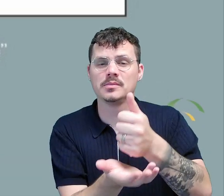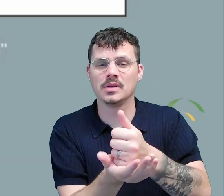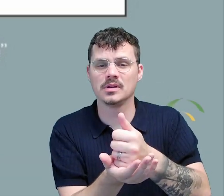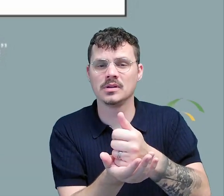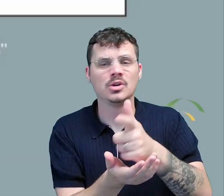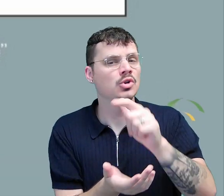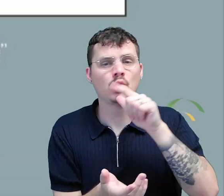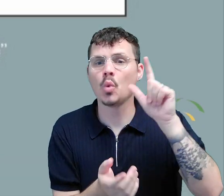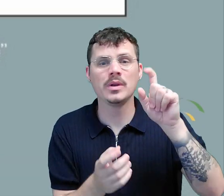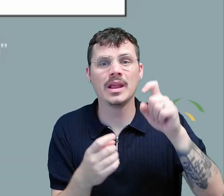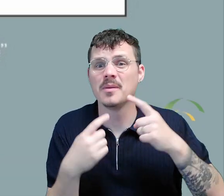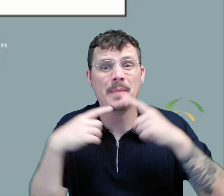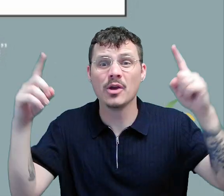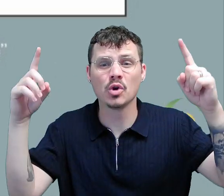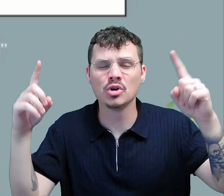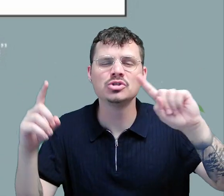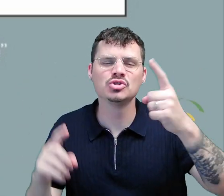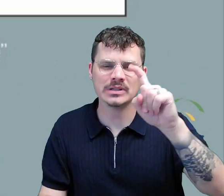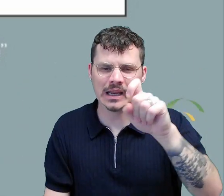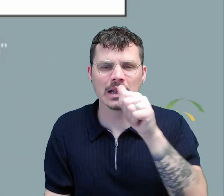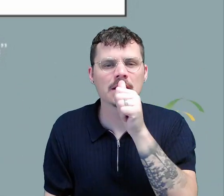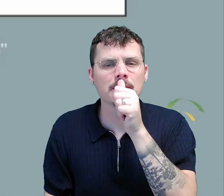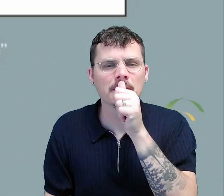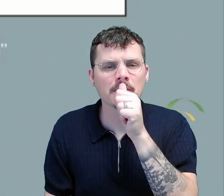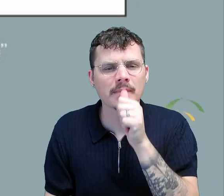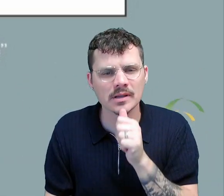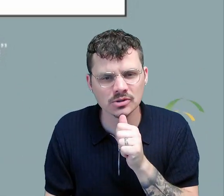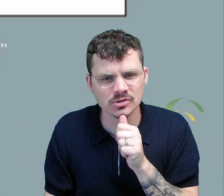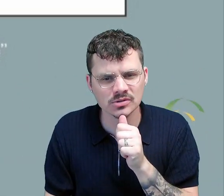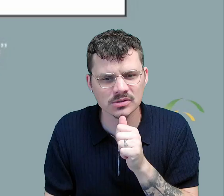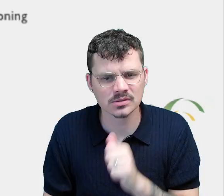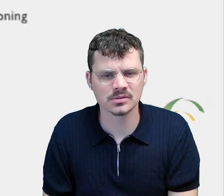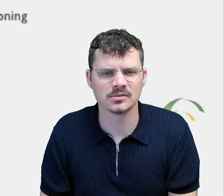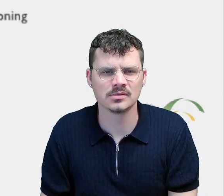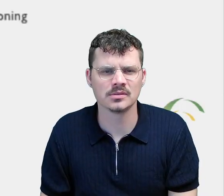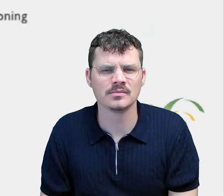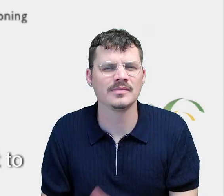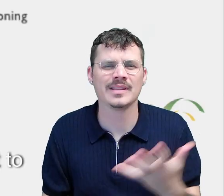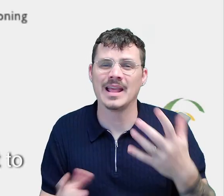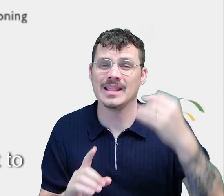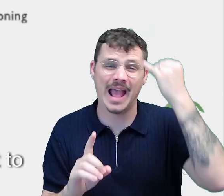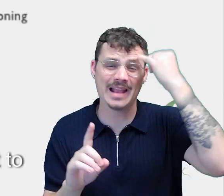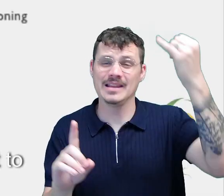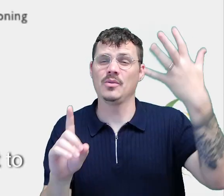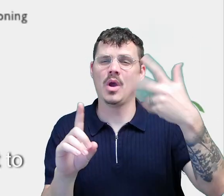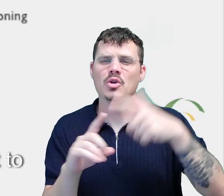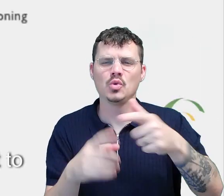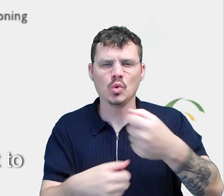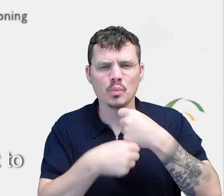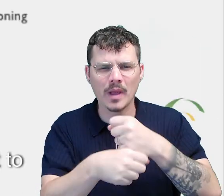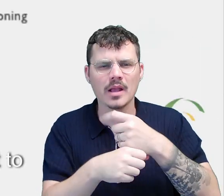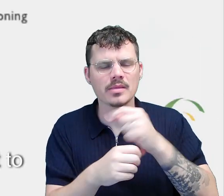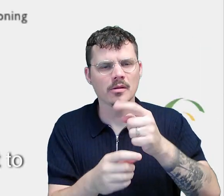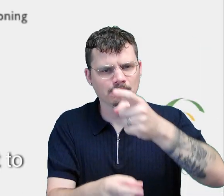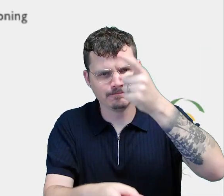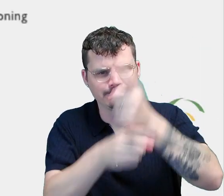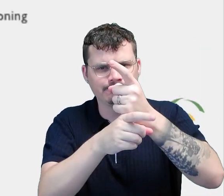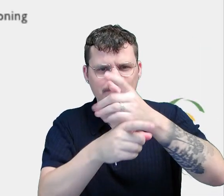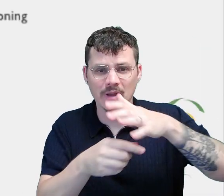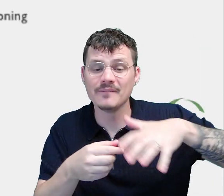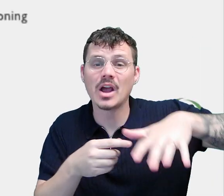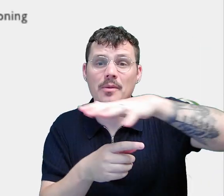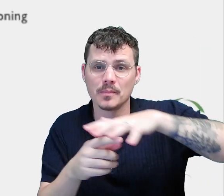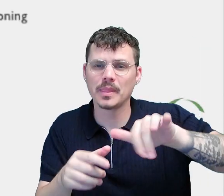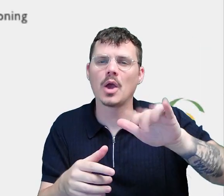need a miracle, you just need patience. The idea is to create the optimal environment to